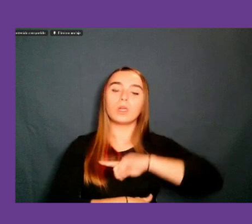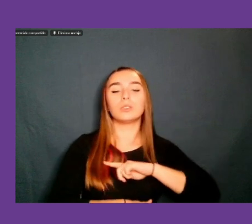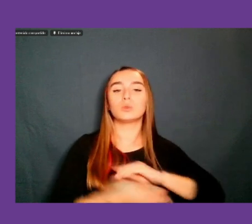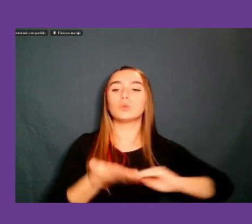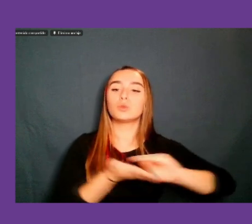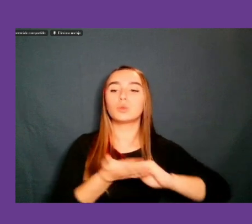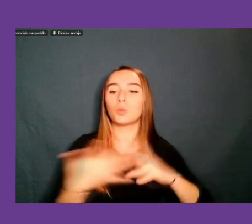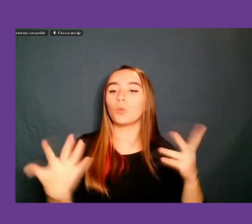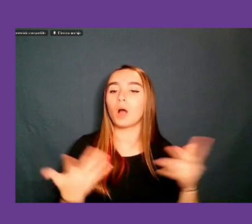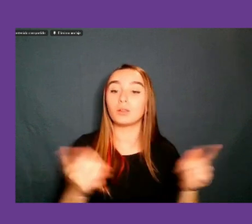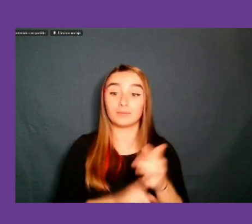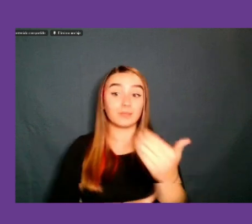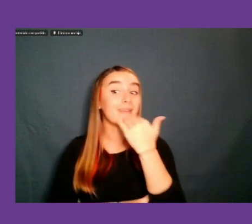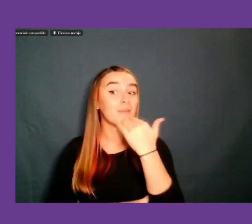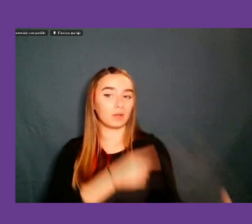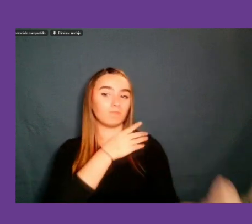but you can send an email to